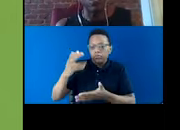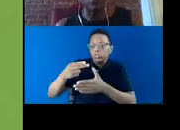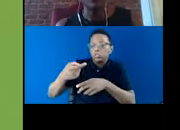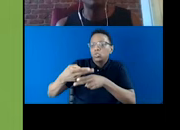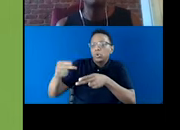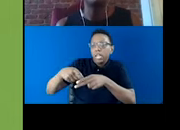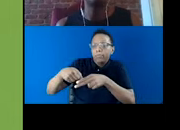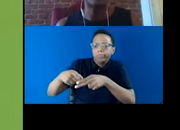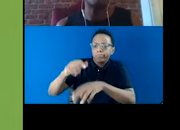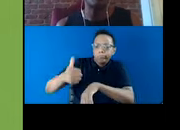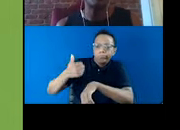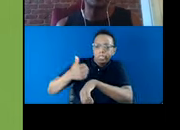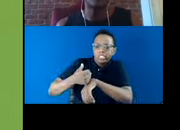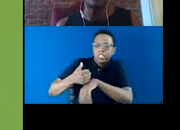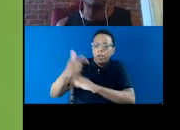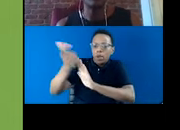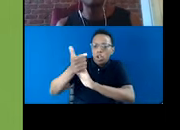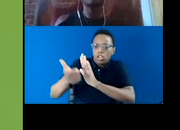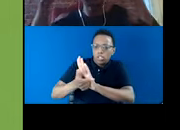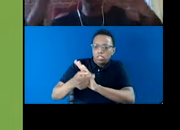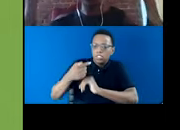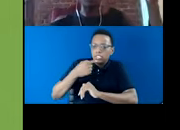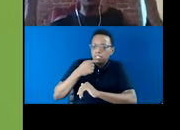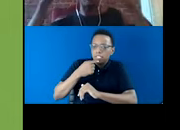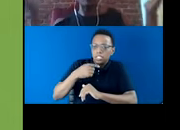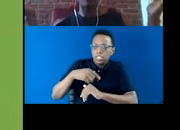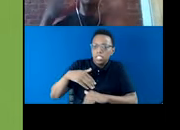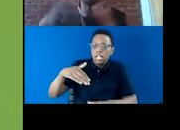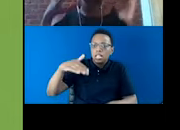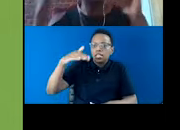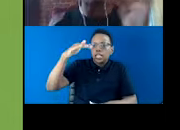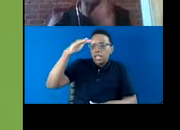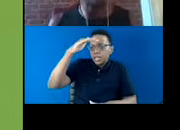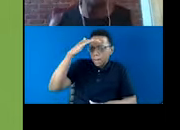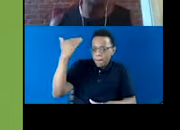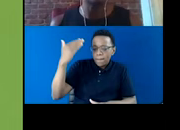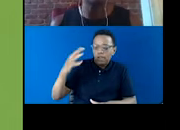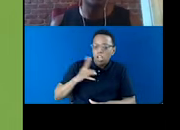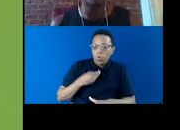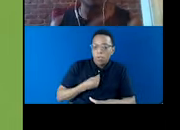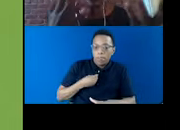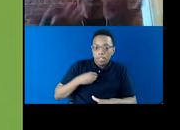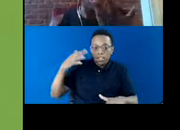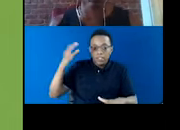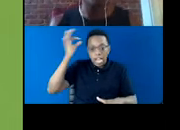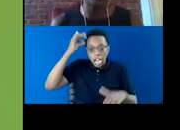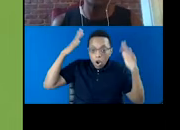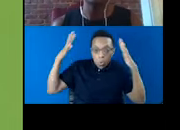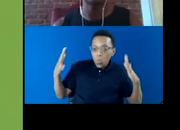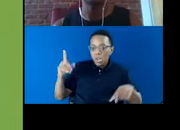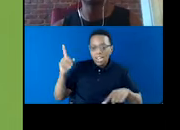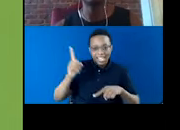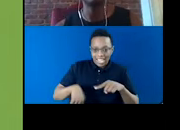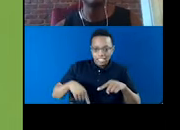a law that said that Black women cannot wear their hair openly in public. They have to wrap it up under a scarf or a tignon in